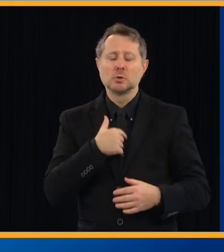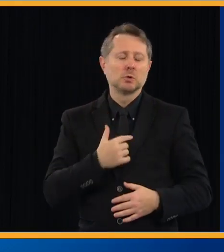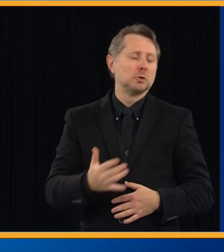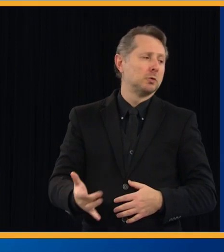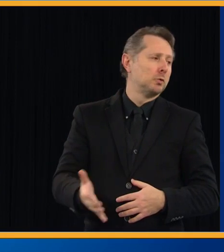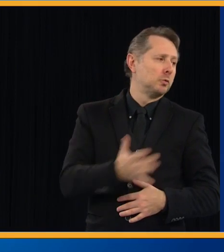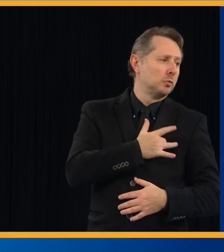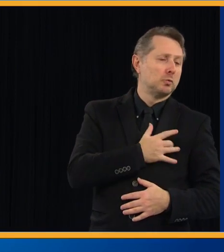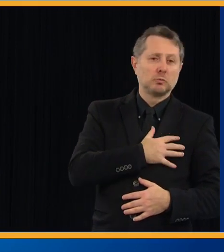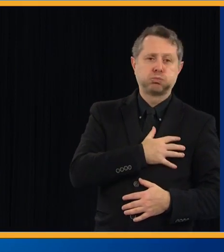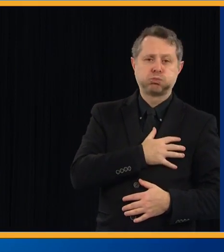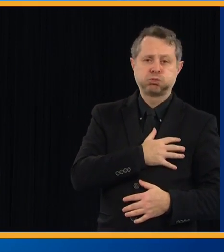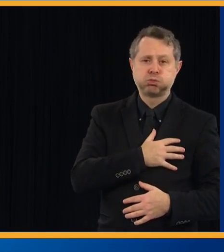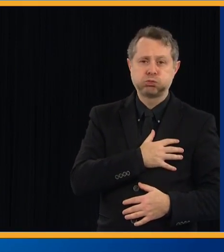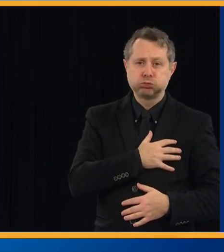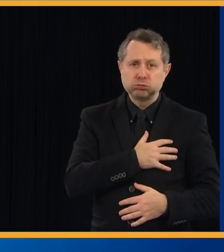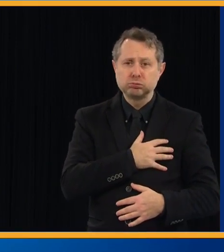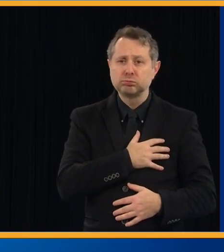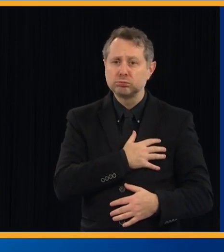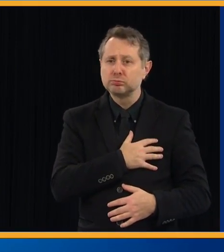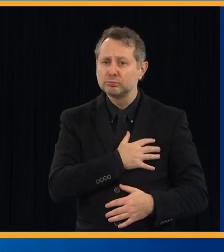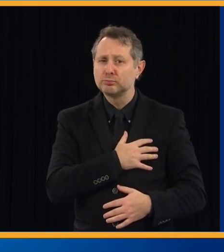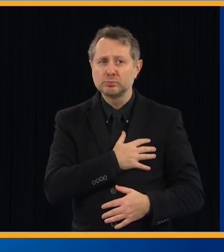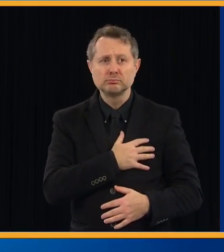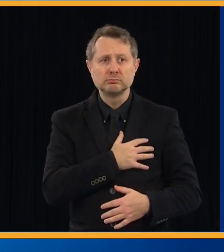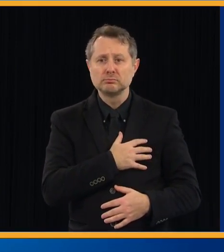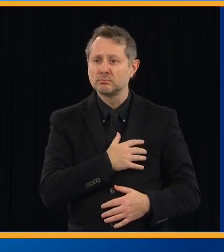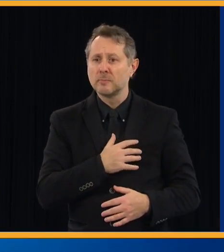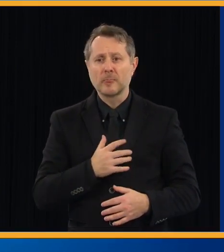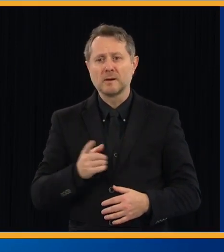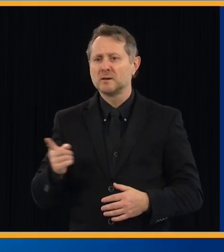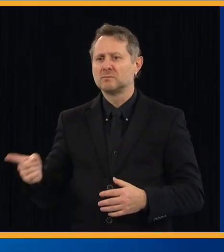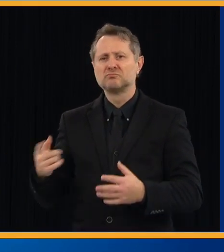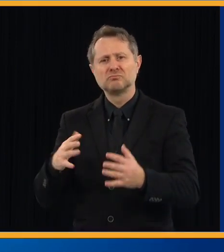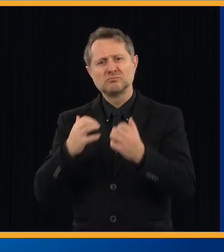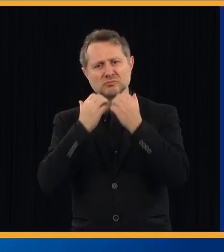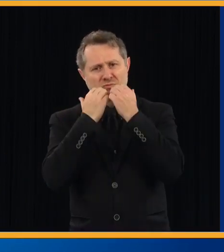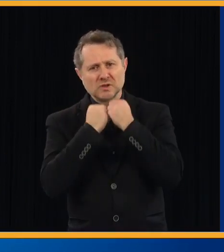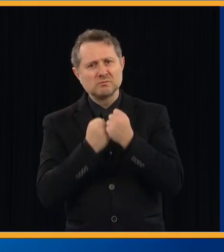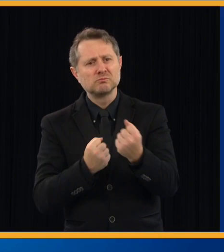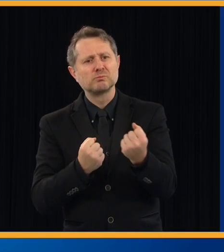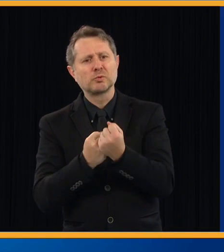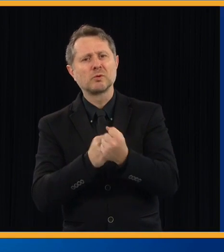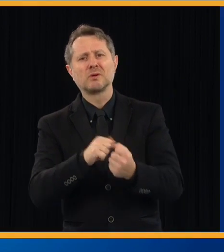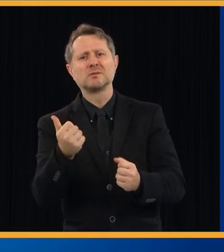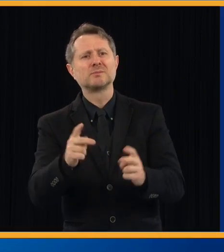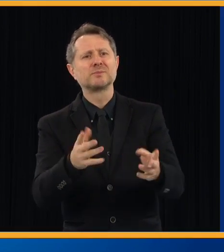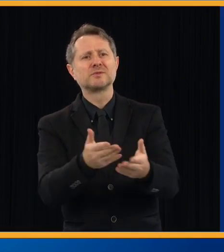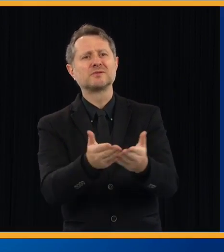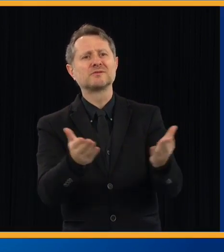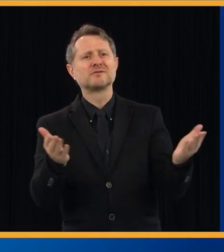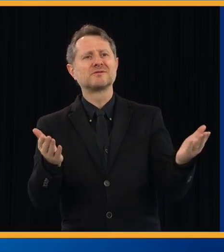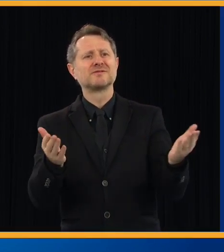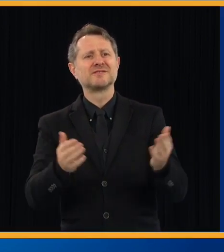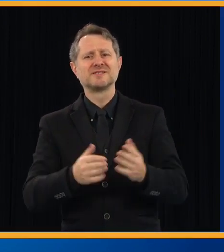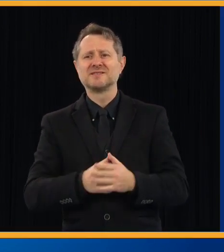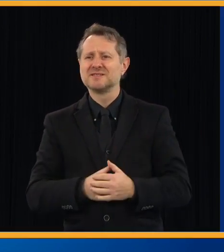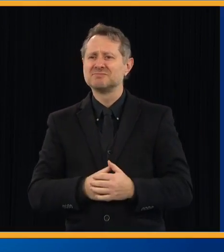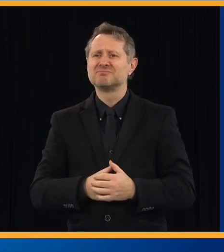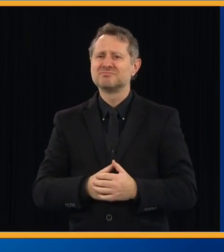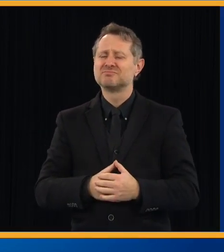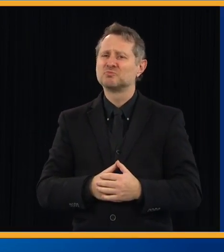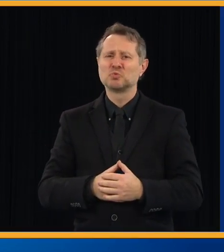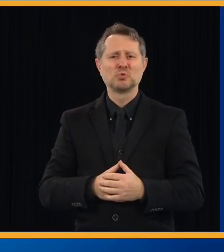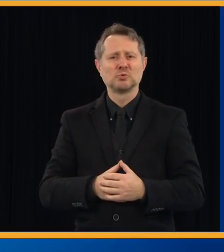that? I mean, how selfless is that? How giving is that? You know, that's the